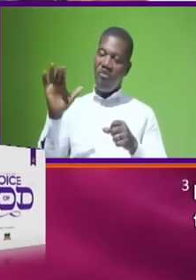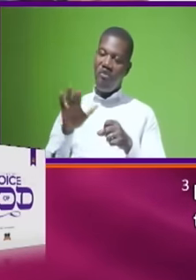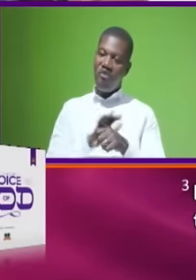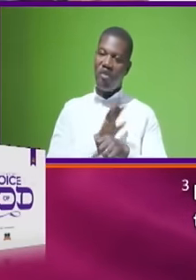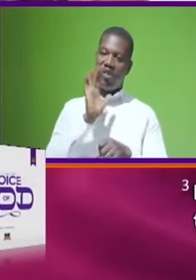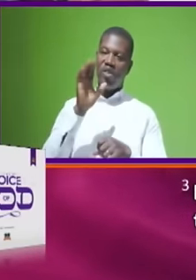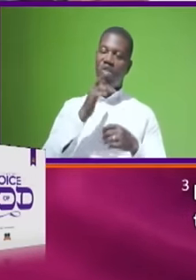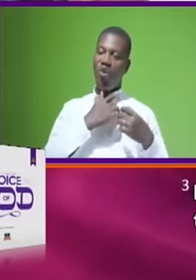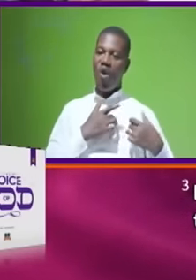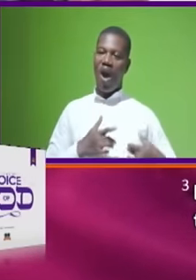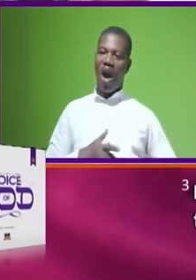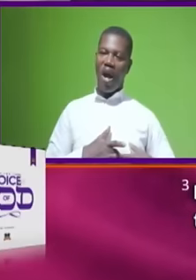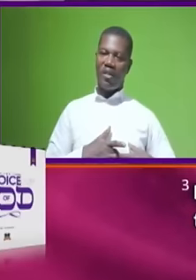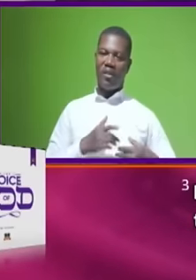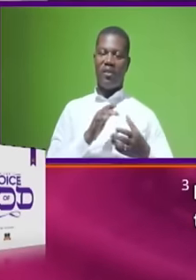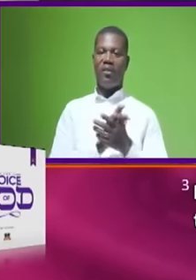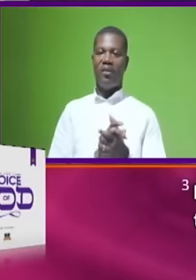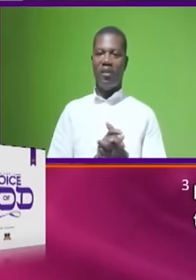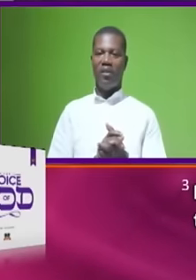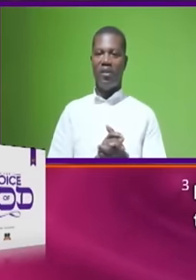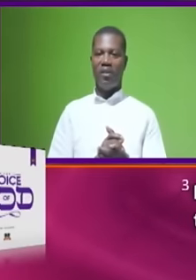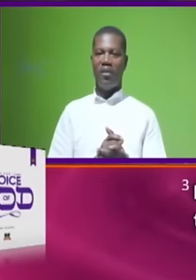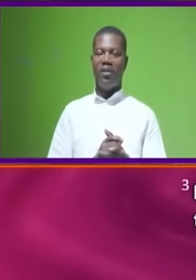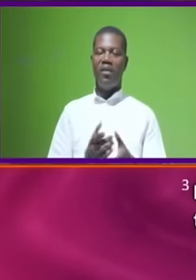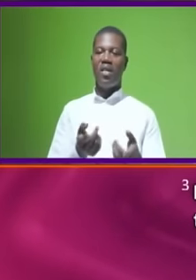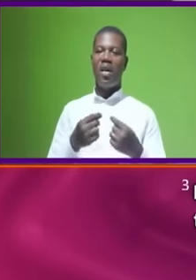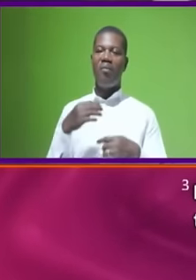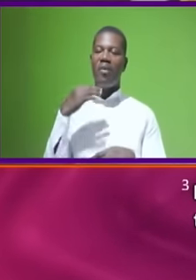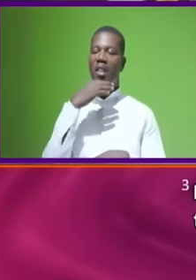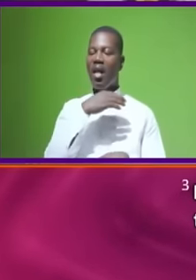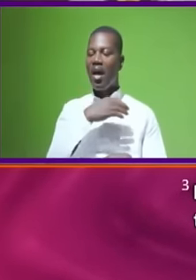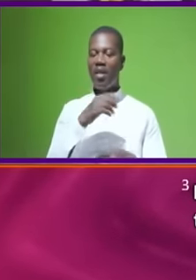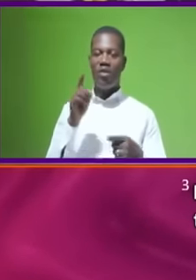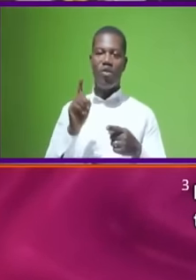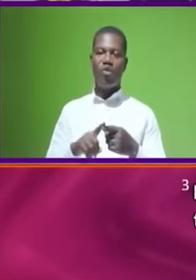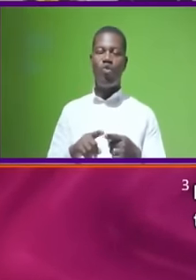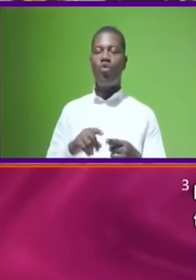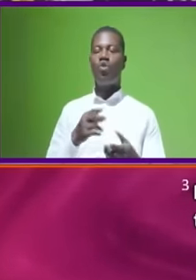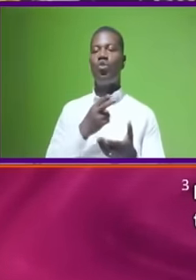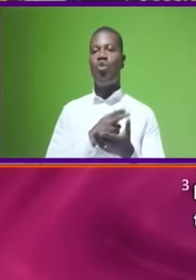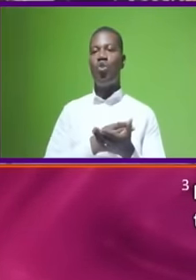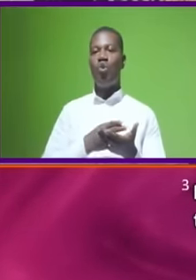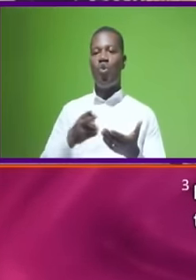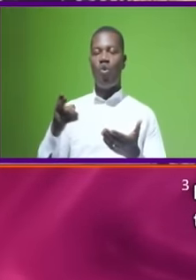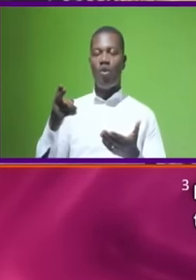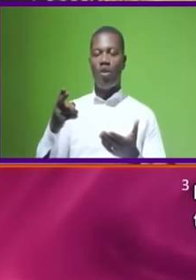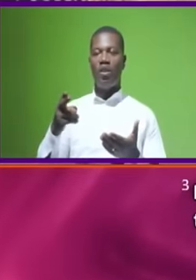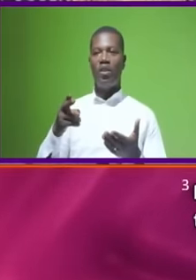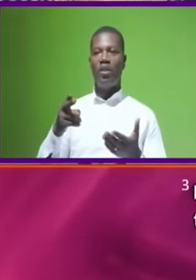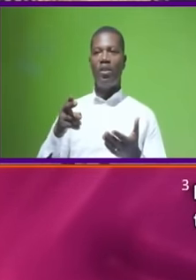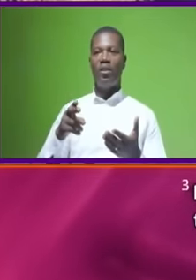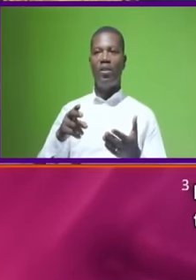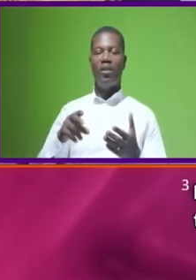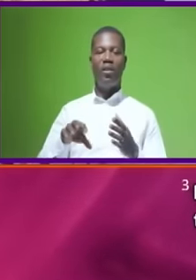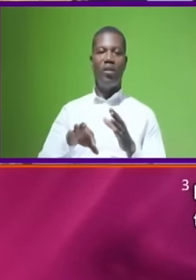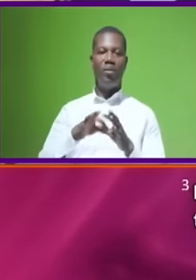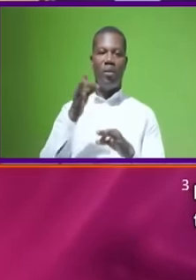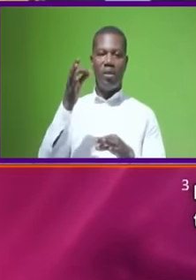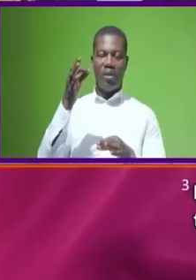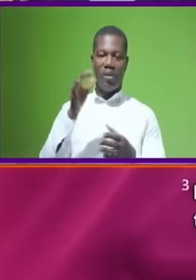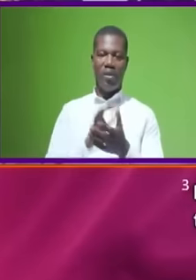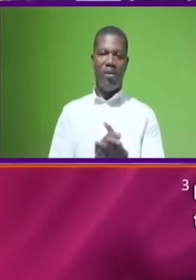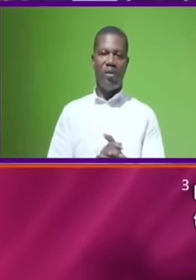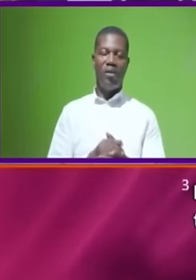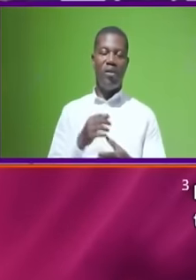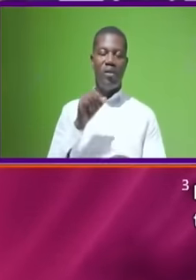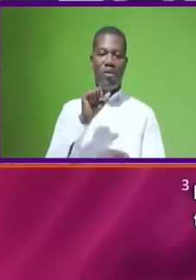ma said. Bedi atro chire hon kon. Bedi atro echire hon kon kon. Adwuma